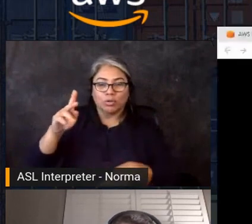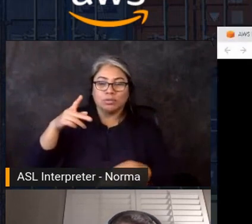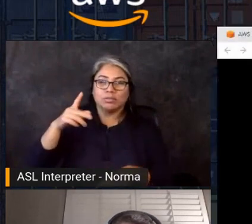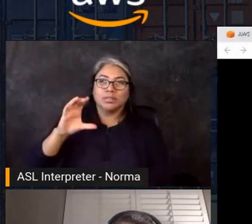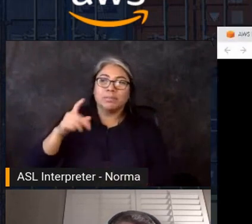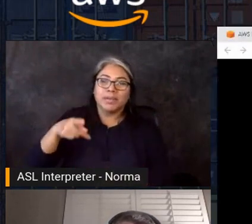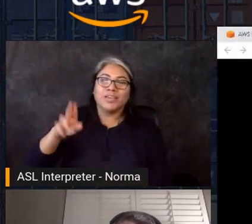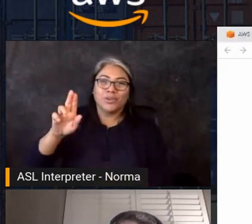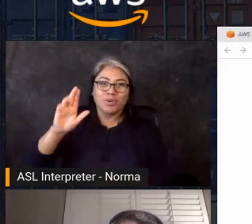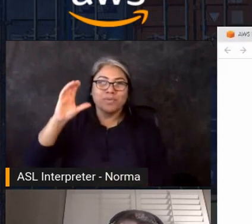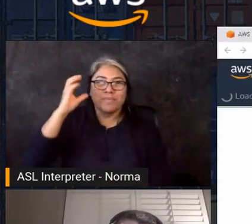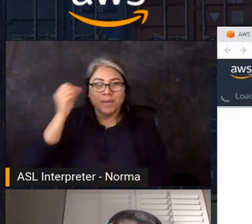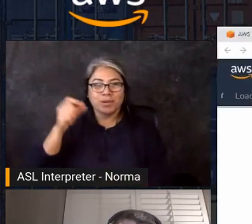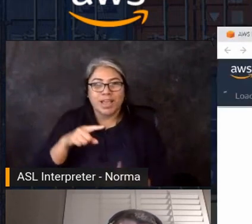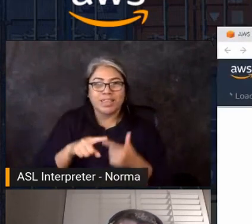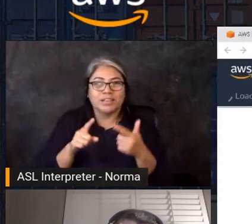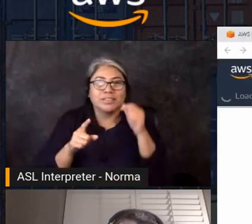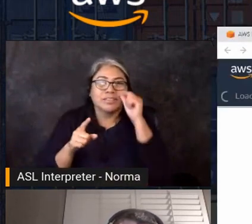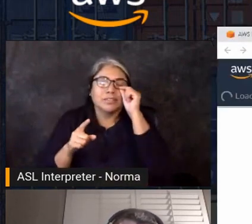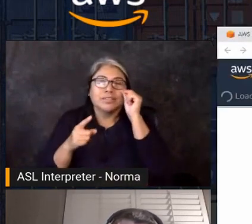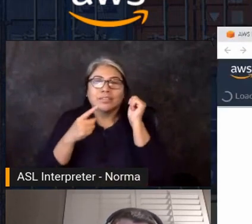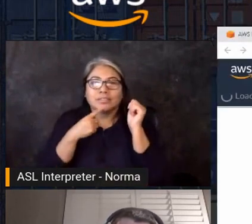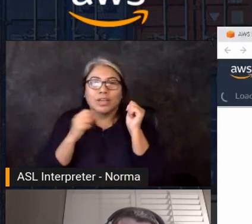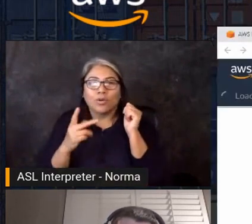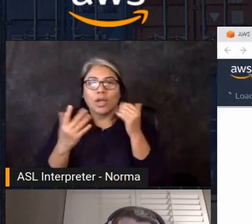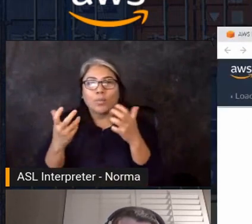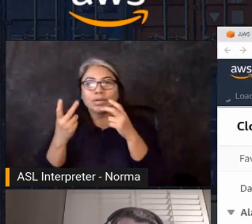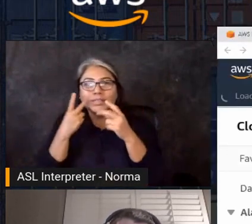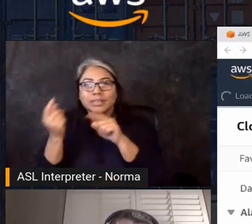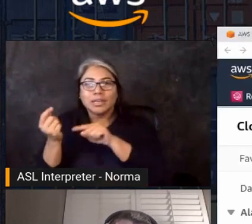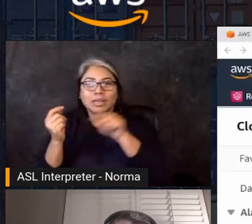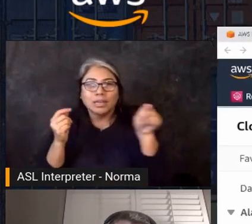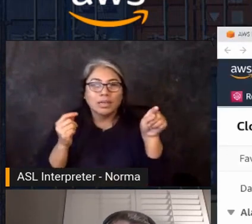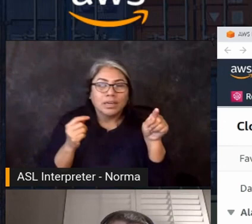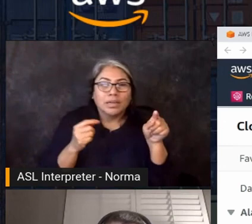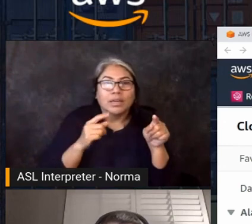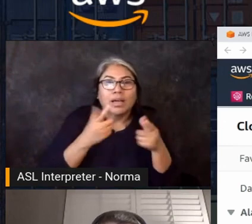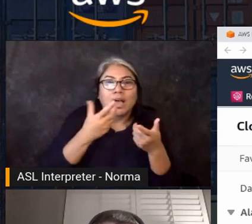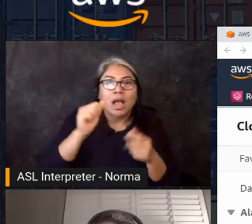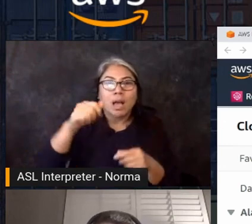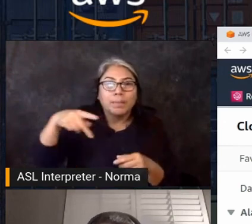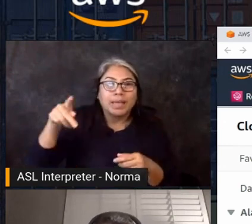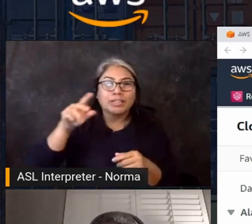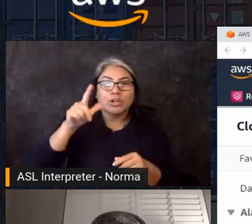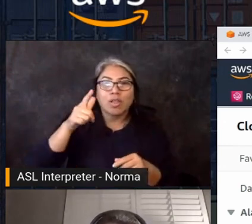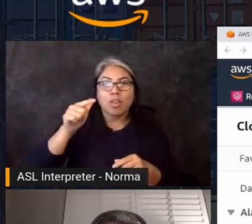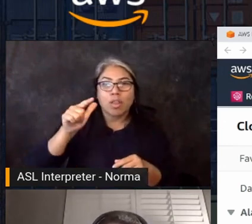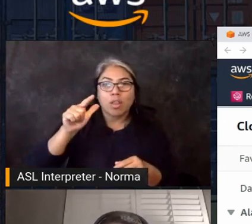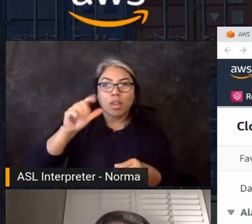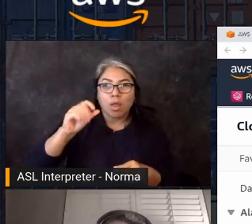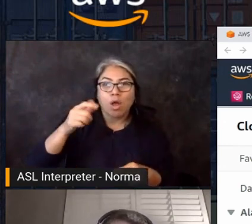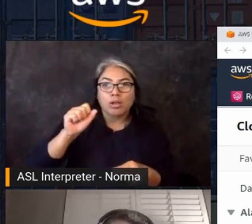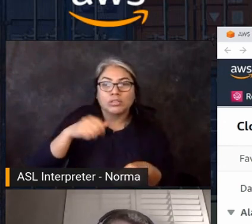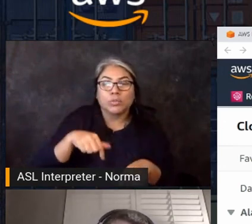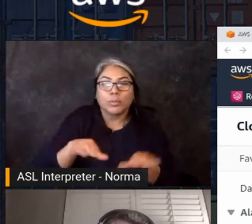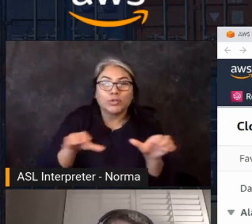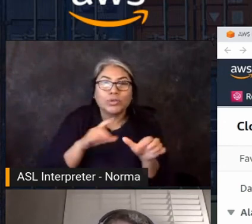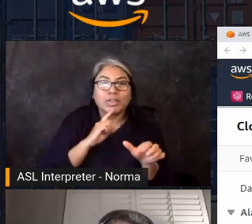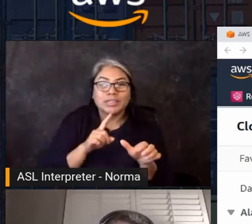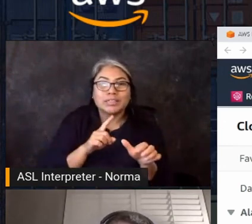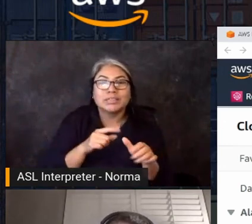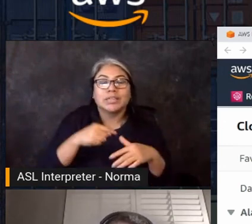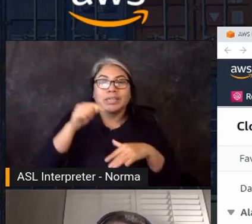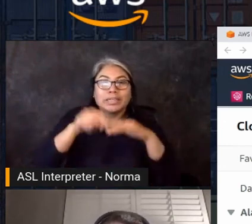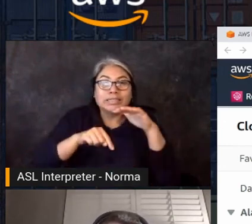take a look and say, hey, take me to the place where I can view application logs. And what we're doing here is we're actually deep linking into CloudWatch Logs